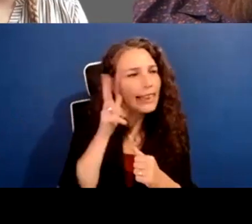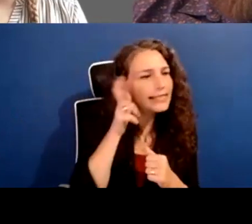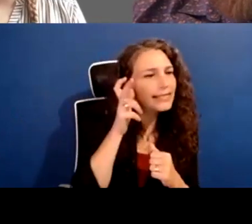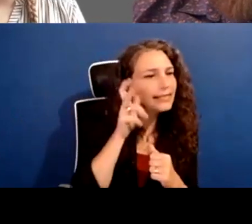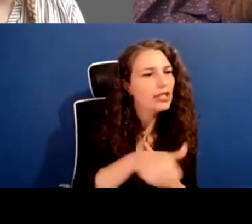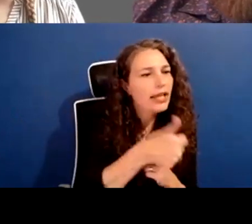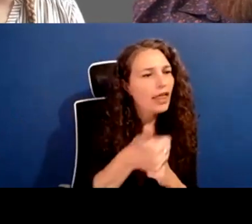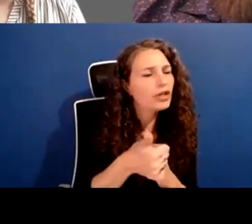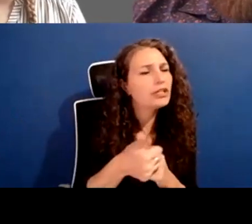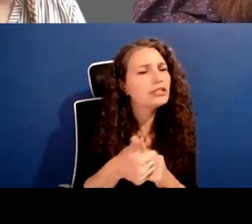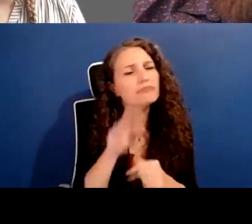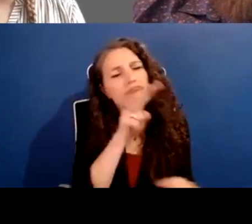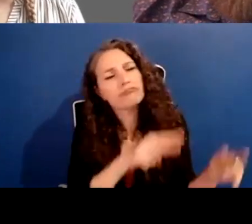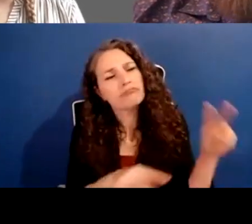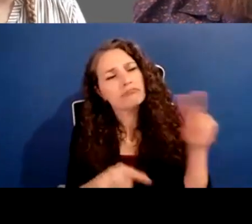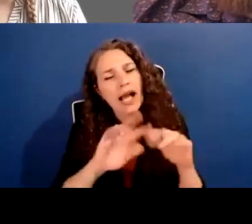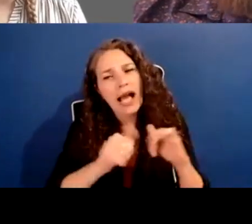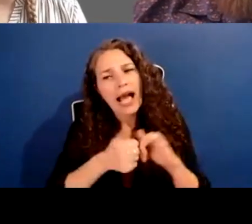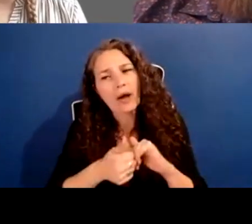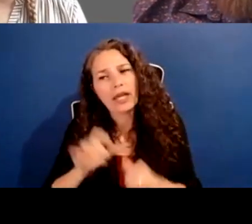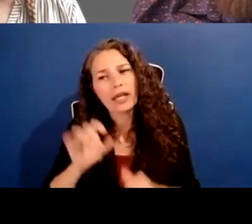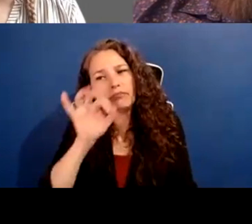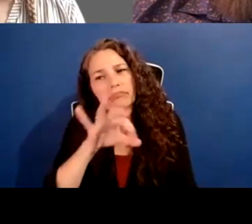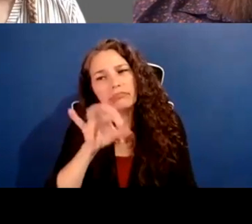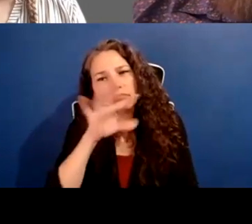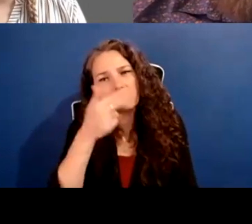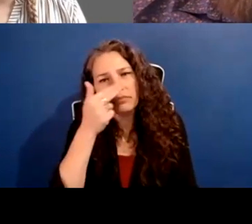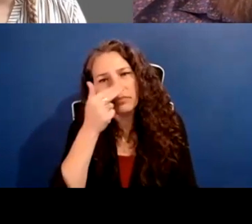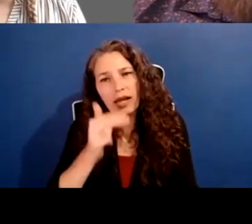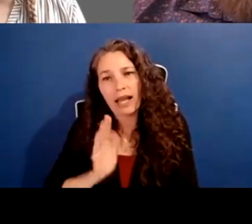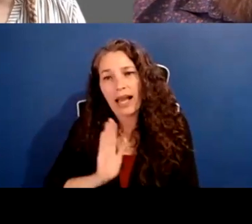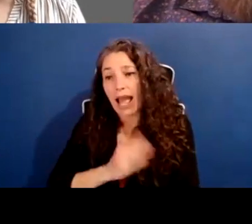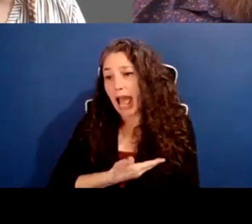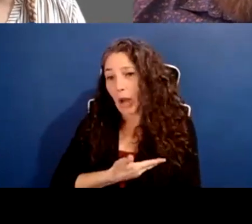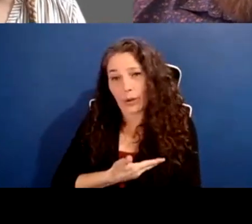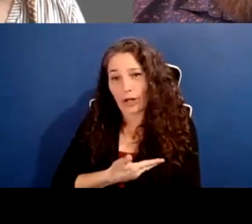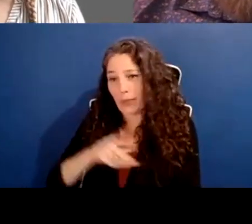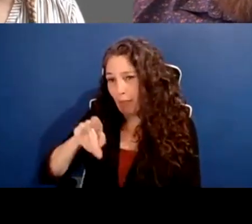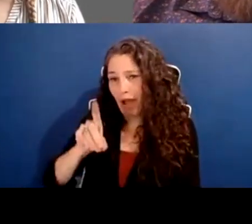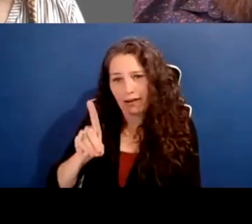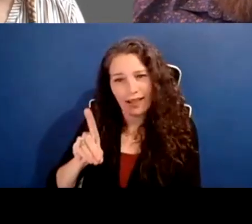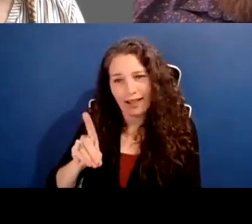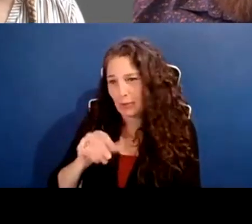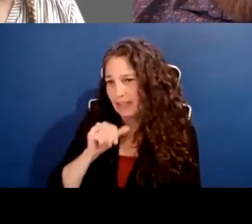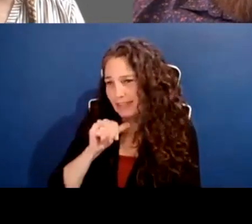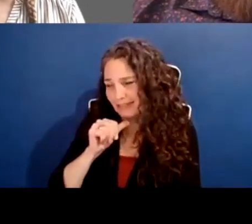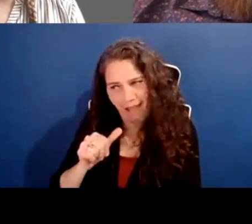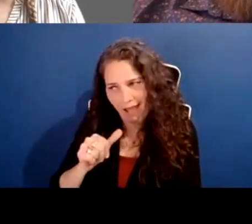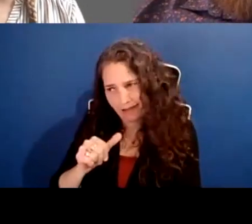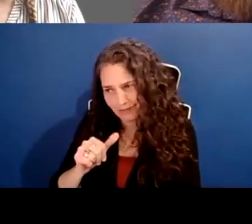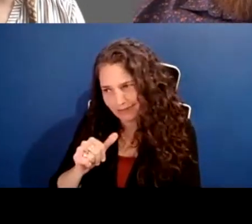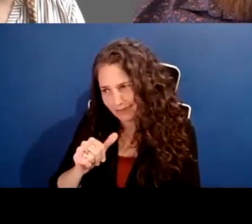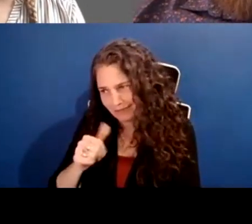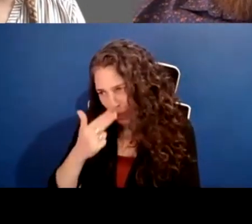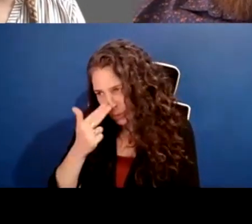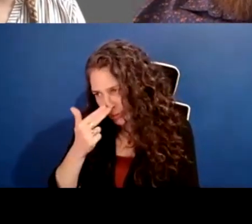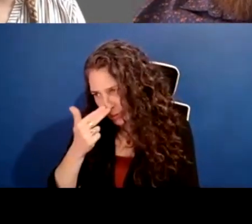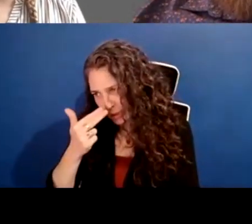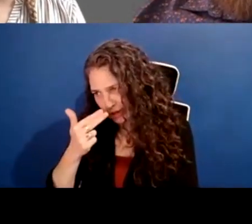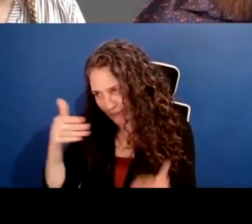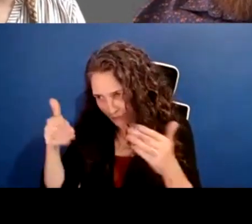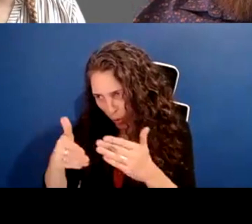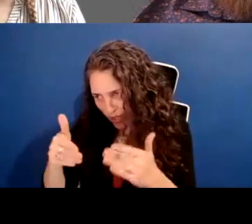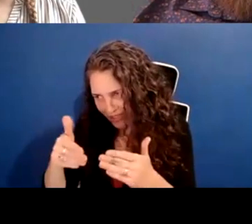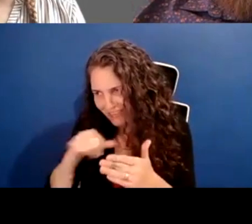Reverb Effect, we didn't do a lot of humor, it wasn't the vibe. But I really love the podcast Material Girls.